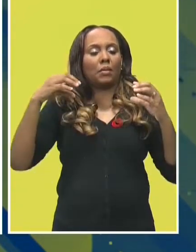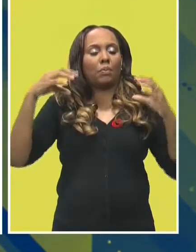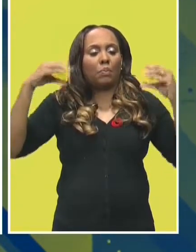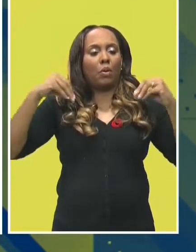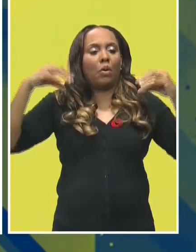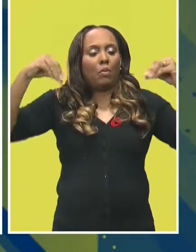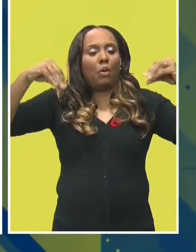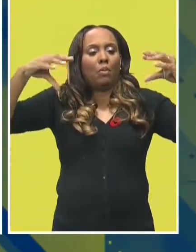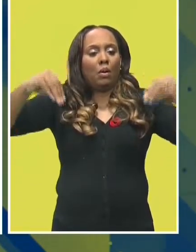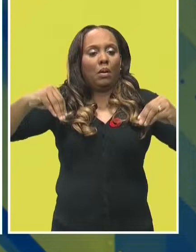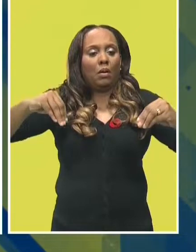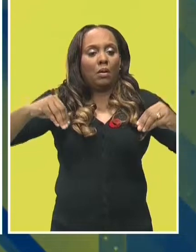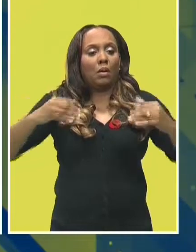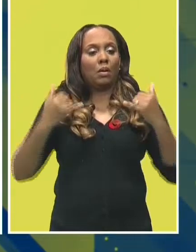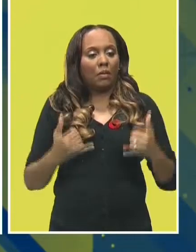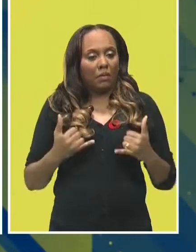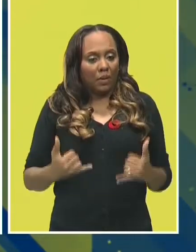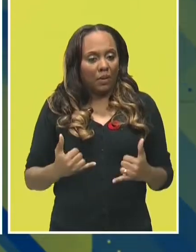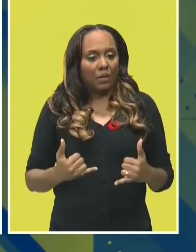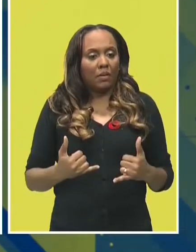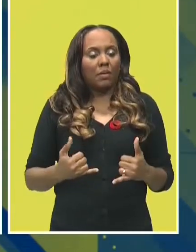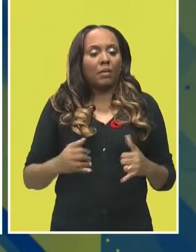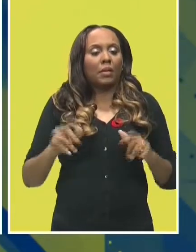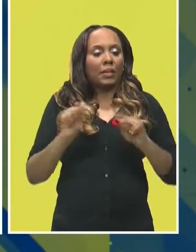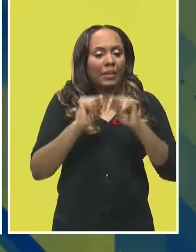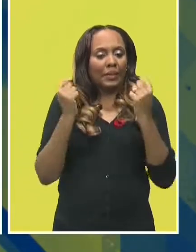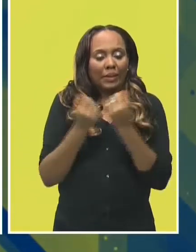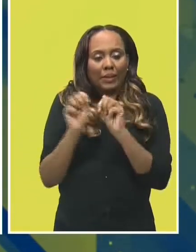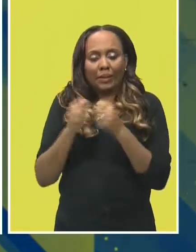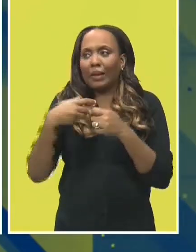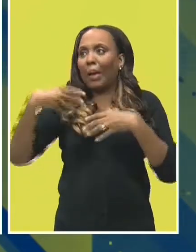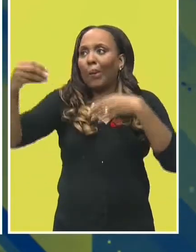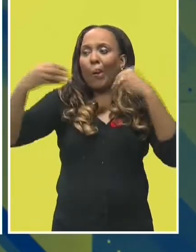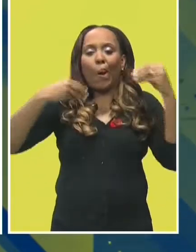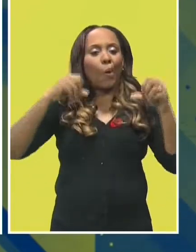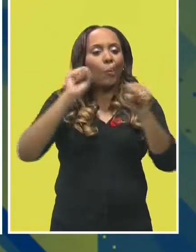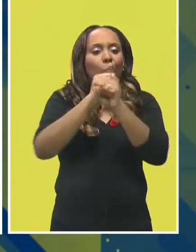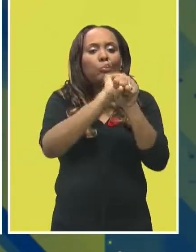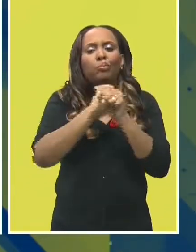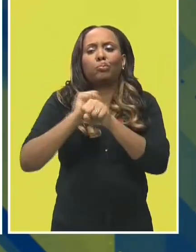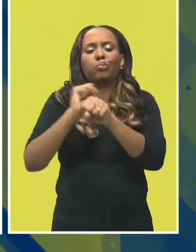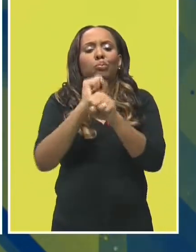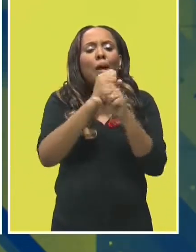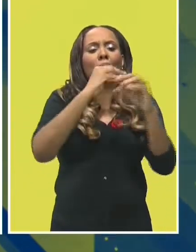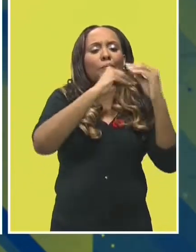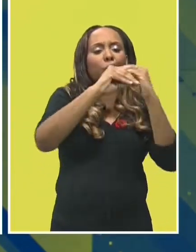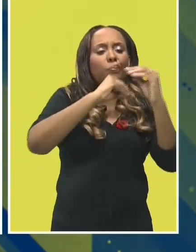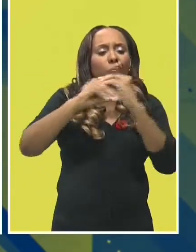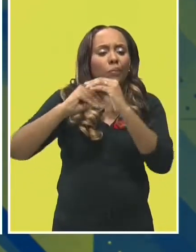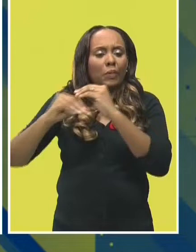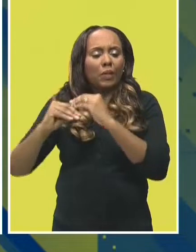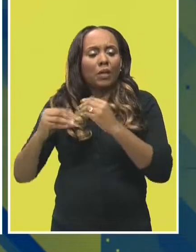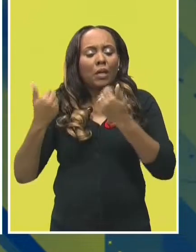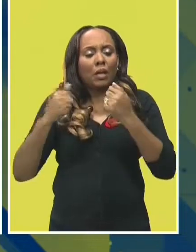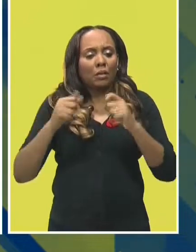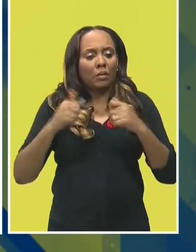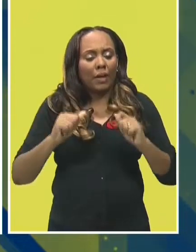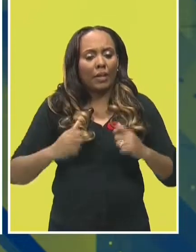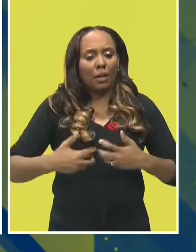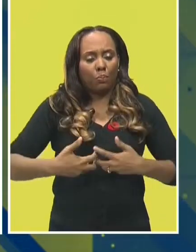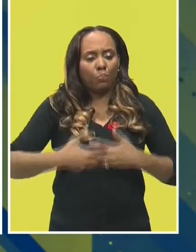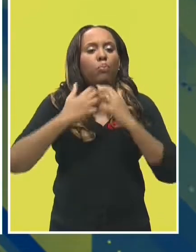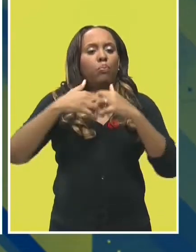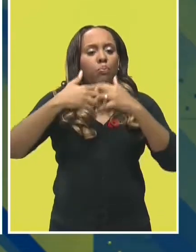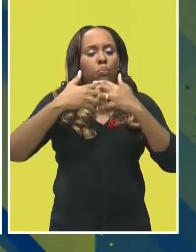load-sharing procedure. The BLNP has given the assurance that their teams are working to safely conduct repairs to restore generation